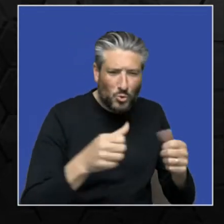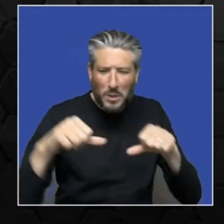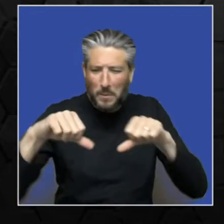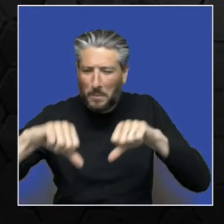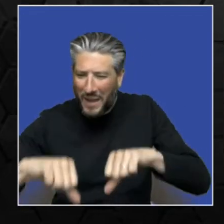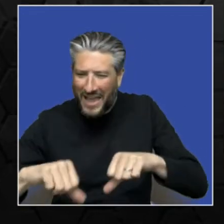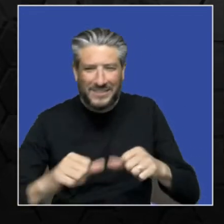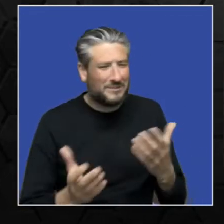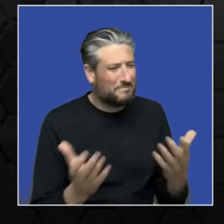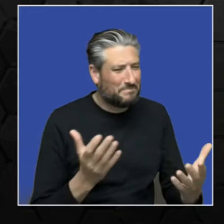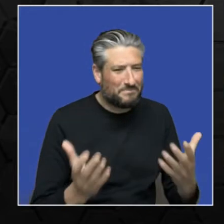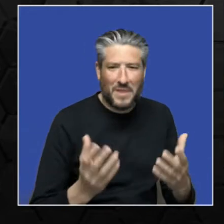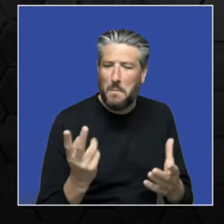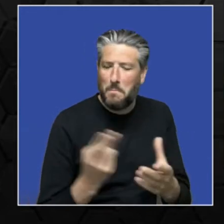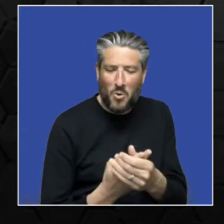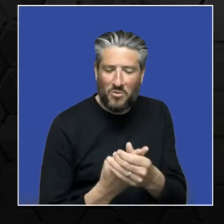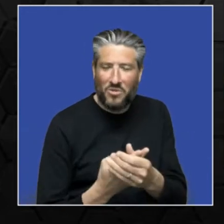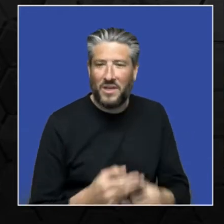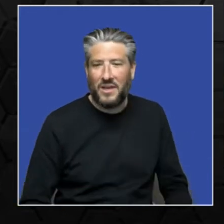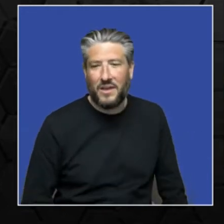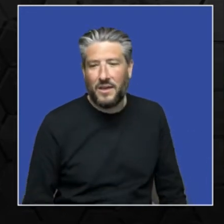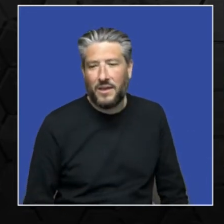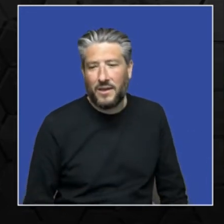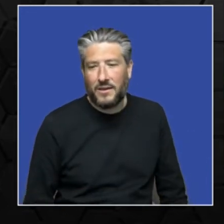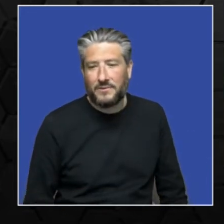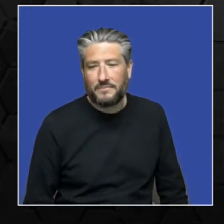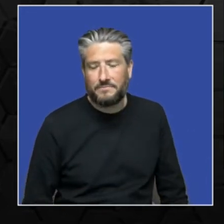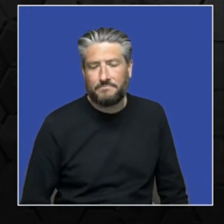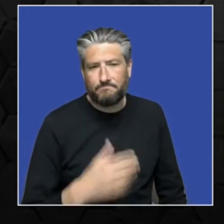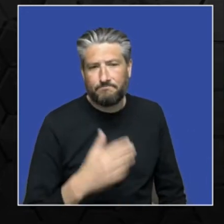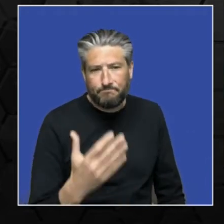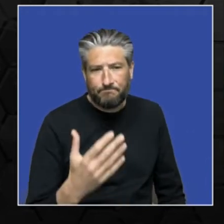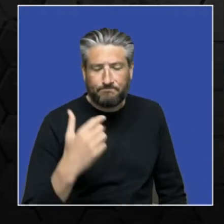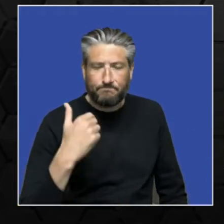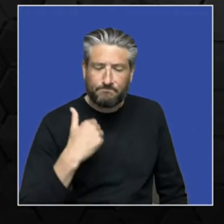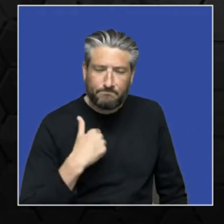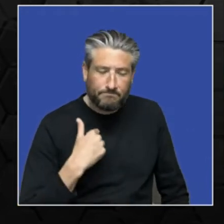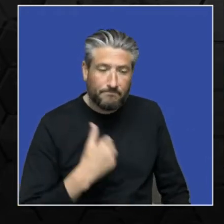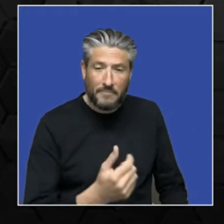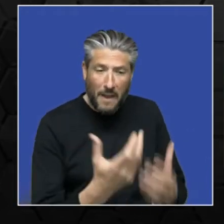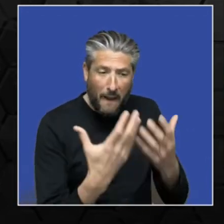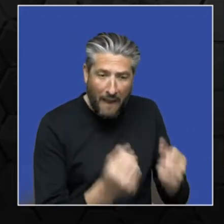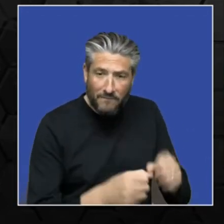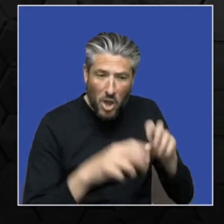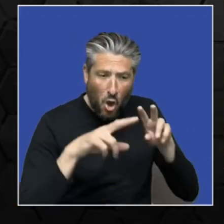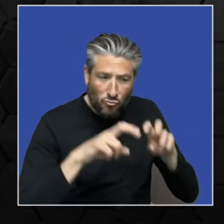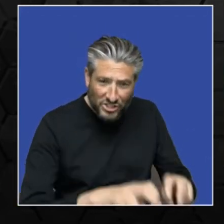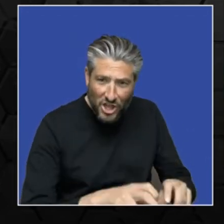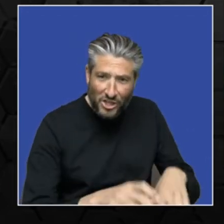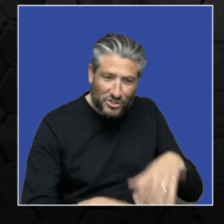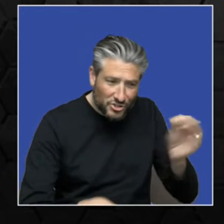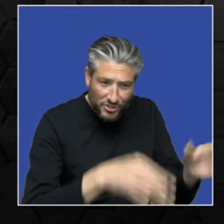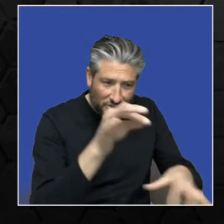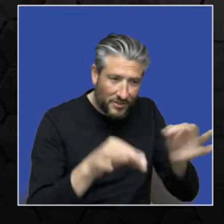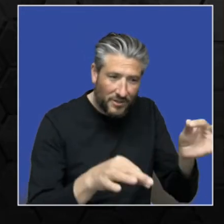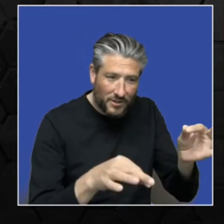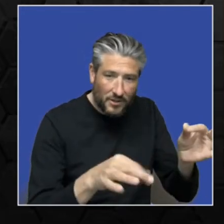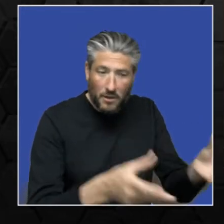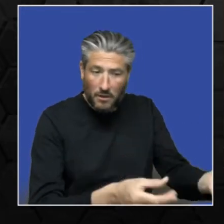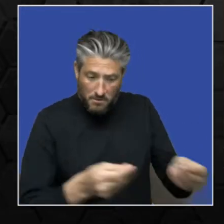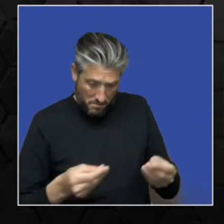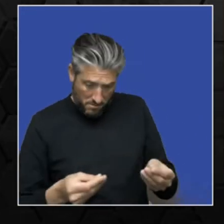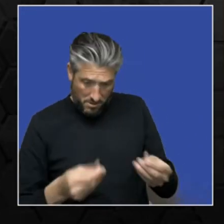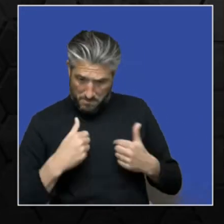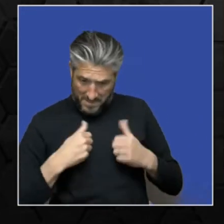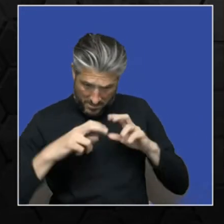that there's probably something you can build on it when you read a paper and you want to build on it, after a couple of papers, you realize it's already been done, and then you're back to square one.